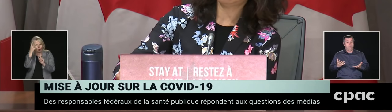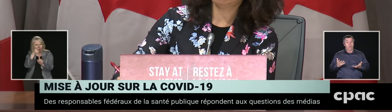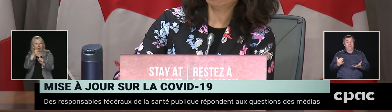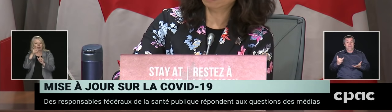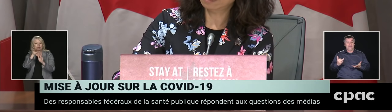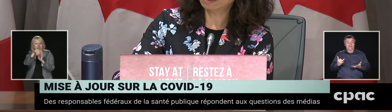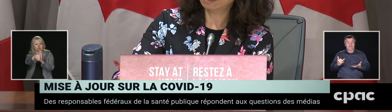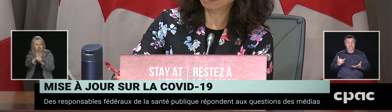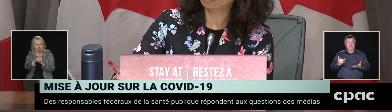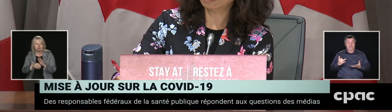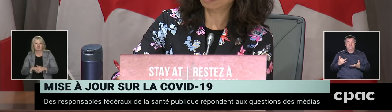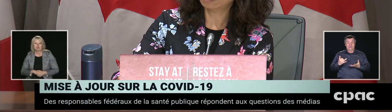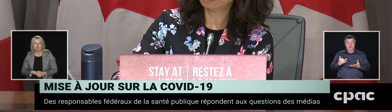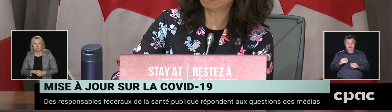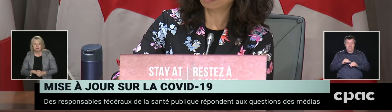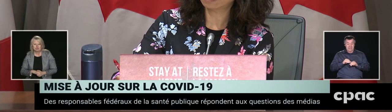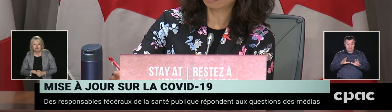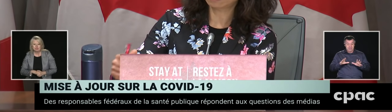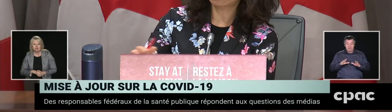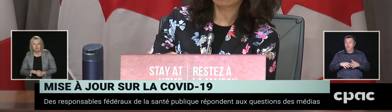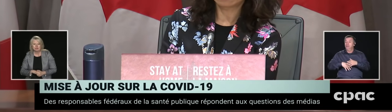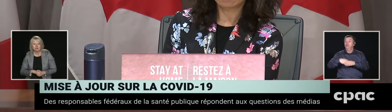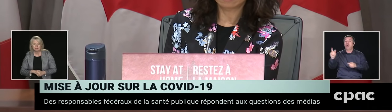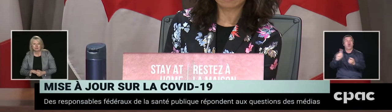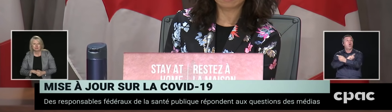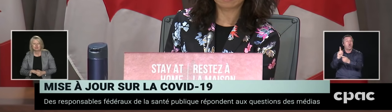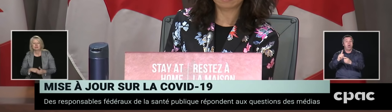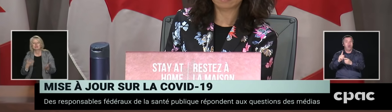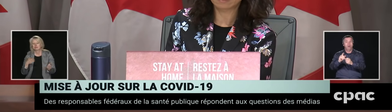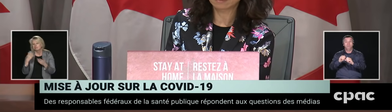Merci, Dr. Tam. On va retourner au téléphone pour 3 questions. Opérateur.